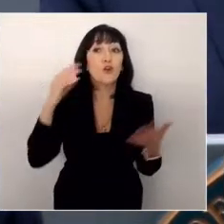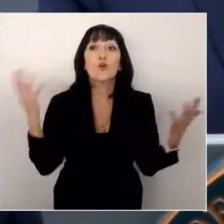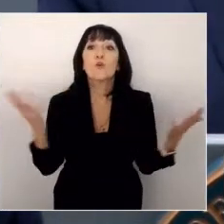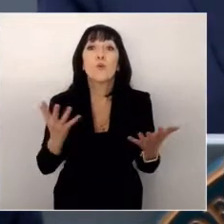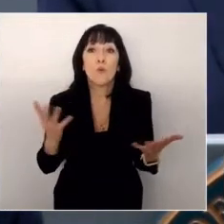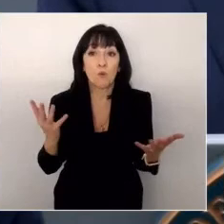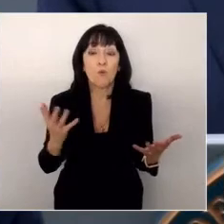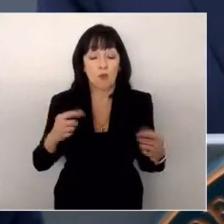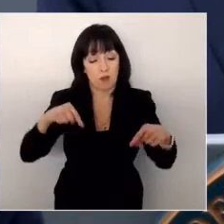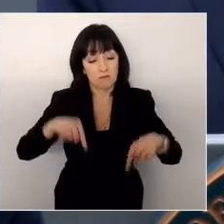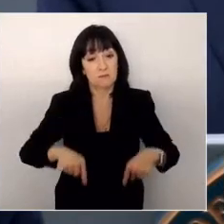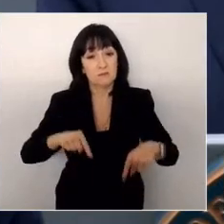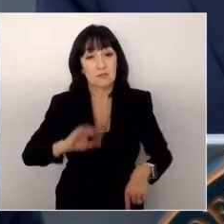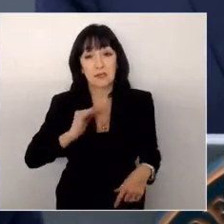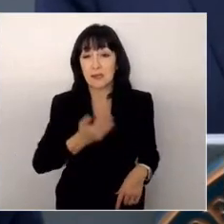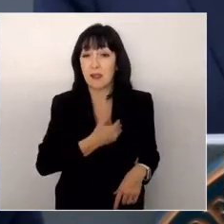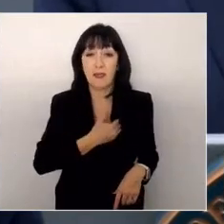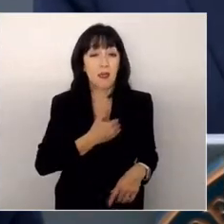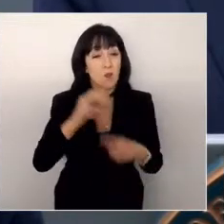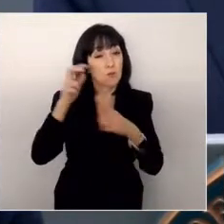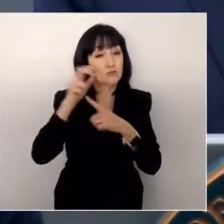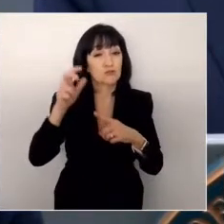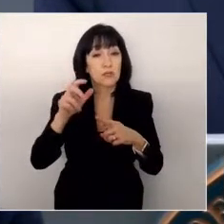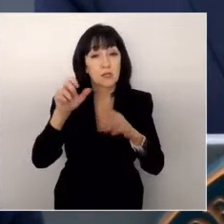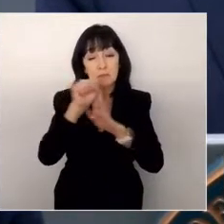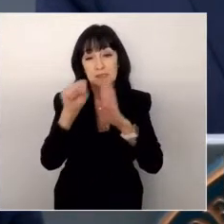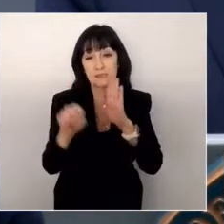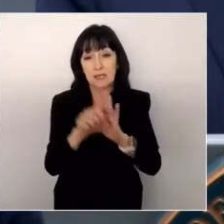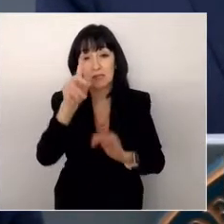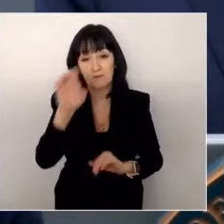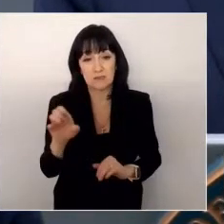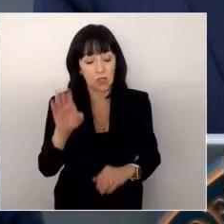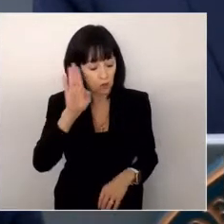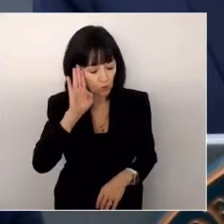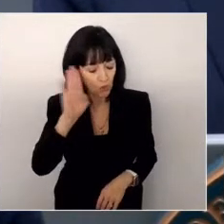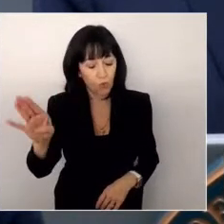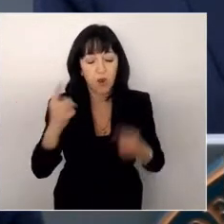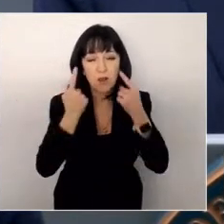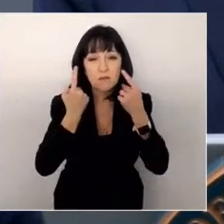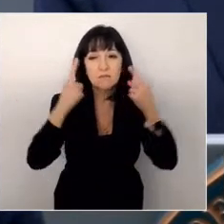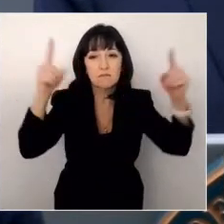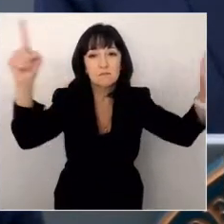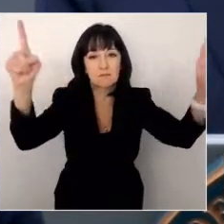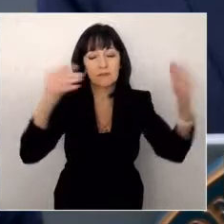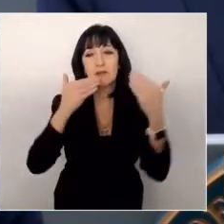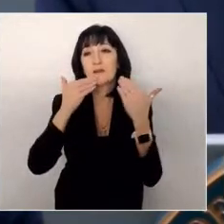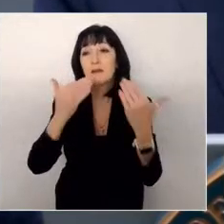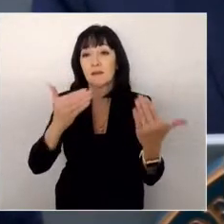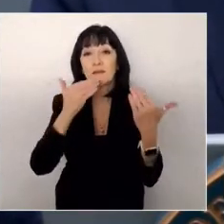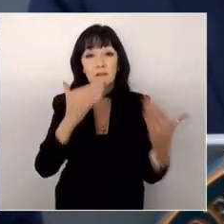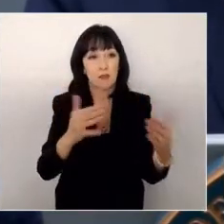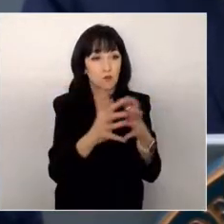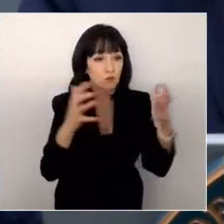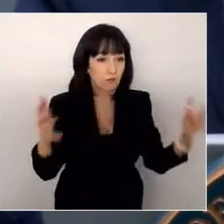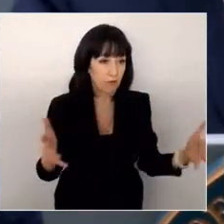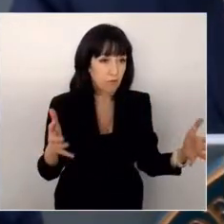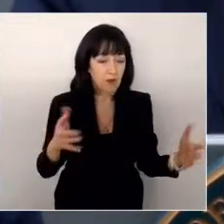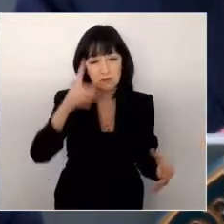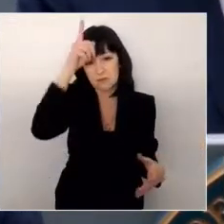of Delaware, will rise to the occasion. Thank you very much. God bless you, and God bless our great state.